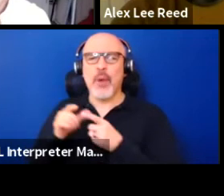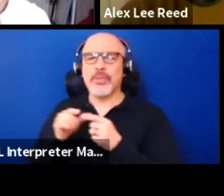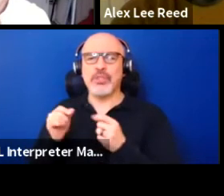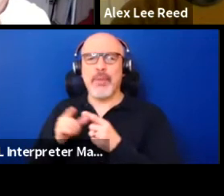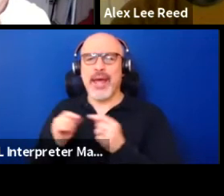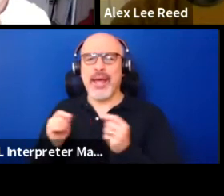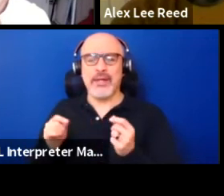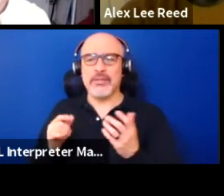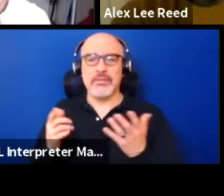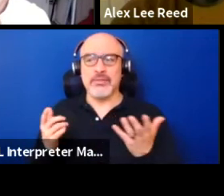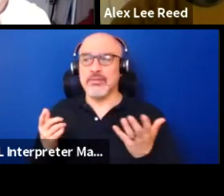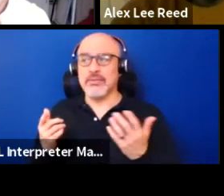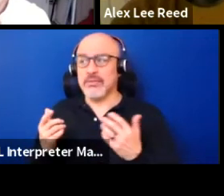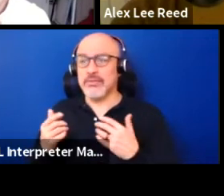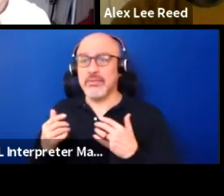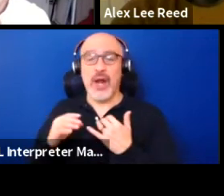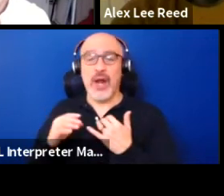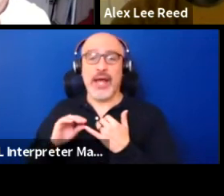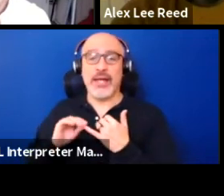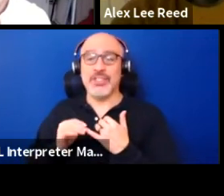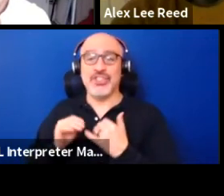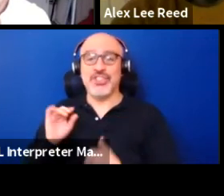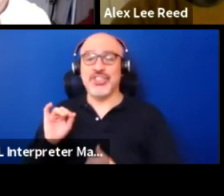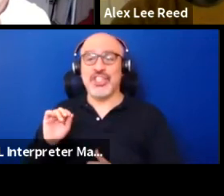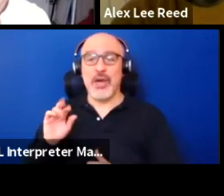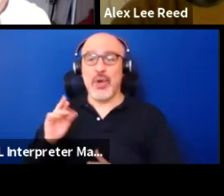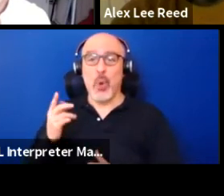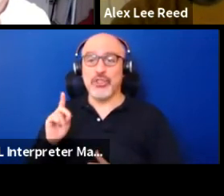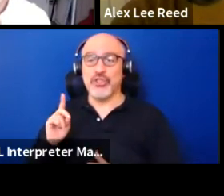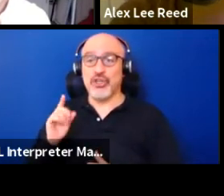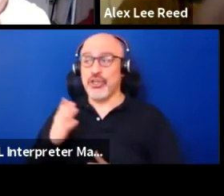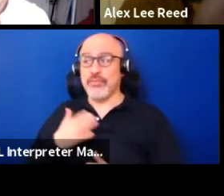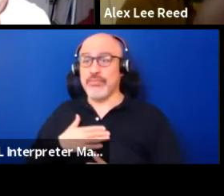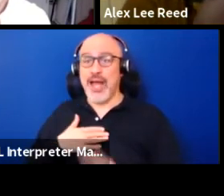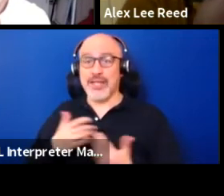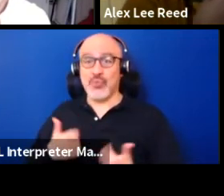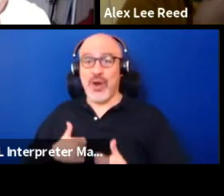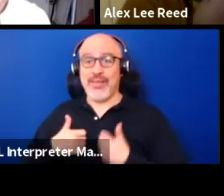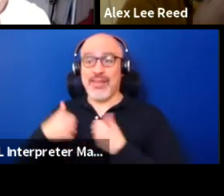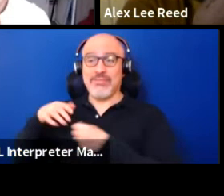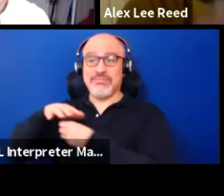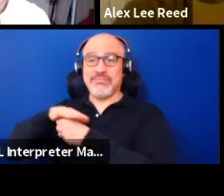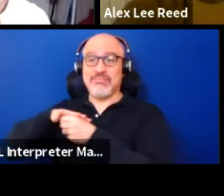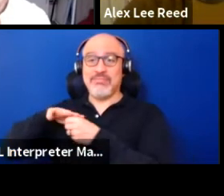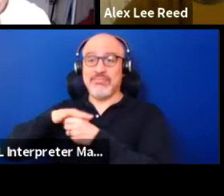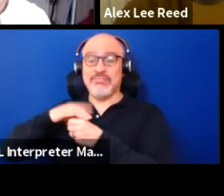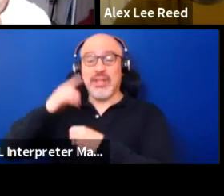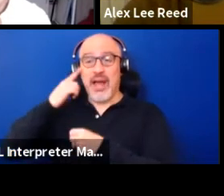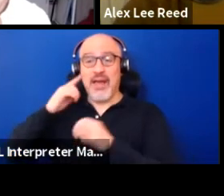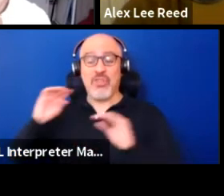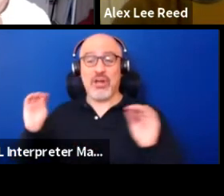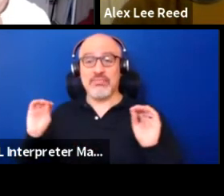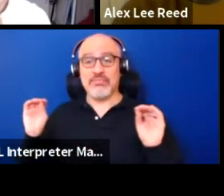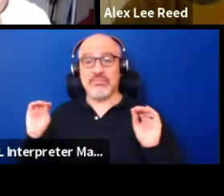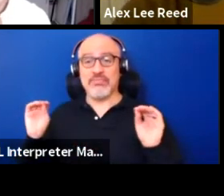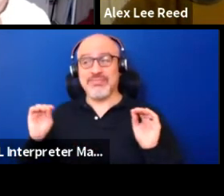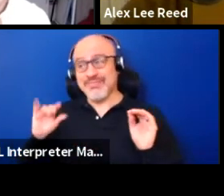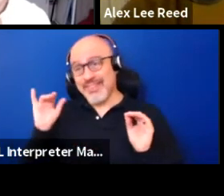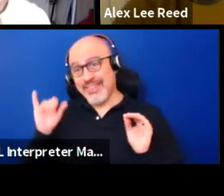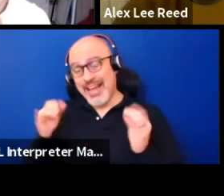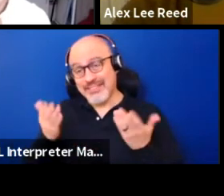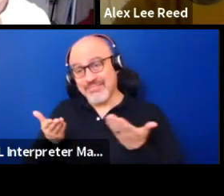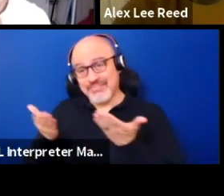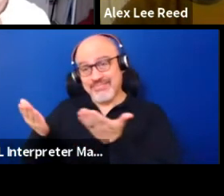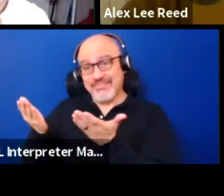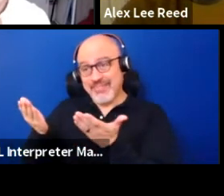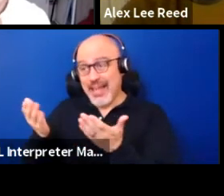Chekhov, Cherry Orchard was all Japanese cast because that's where I was living, right? And I didn't think anything of it because that's how it was.